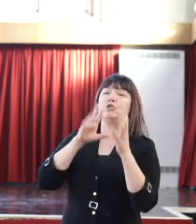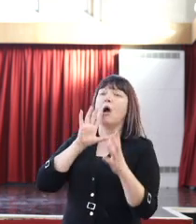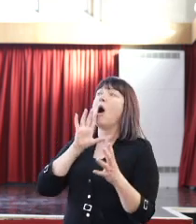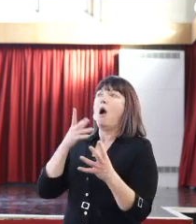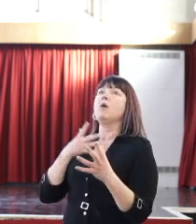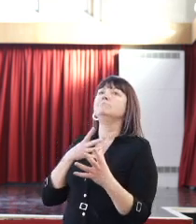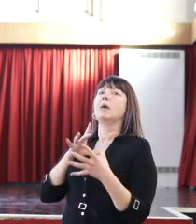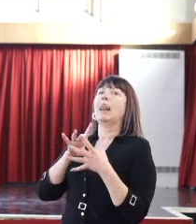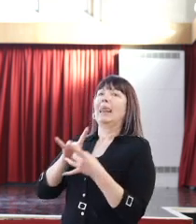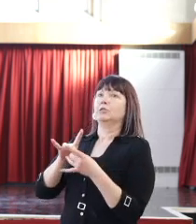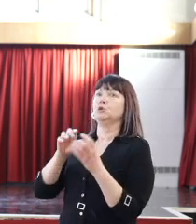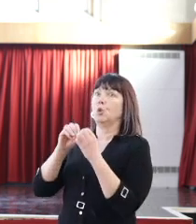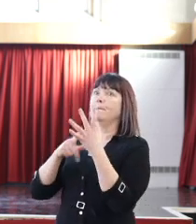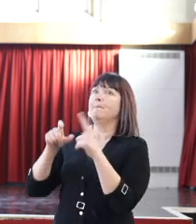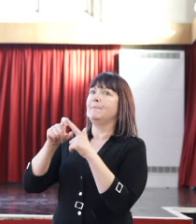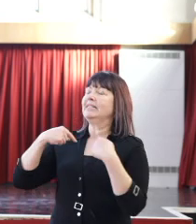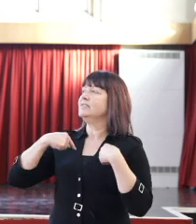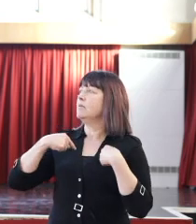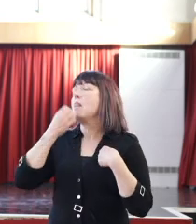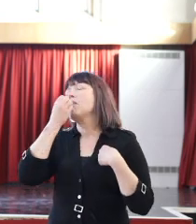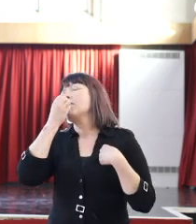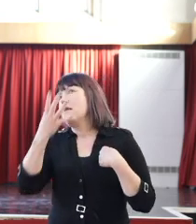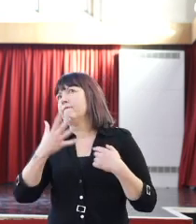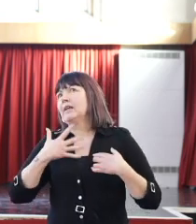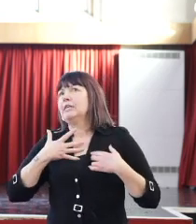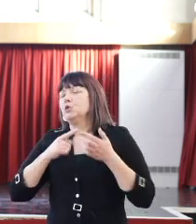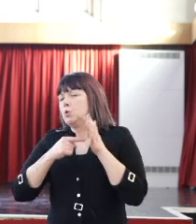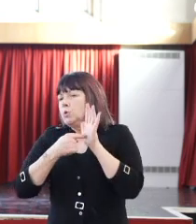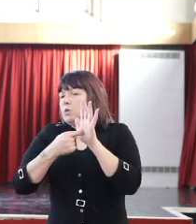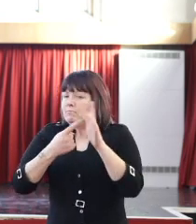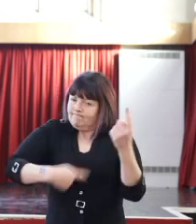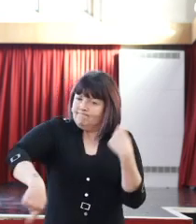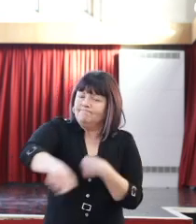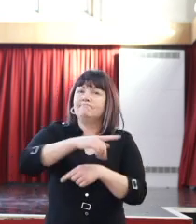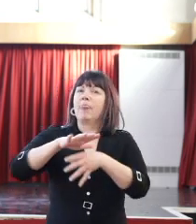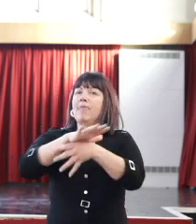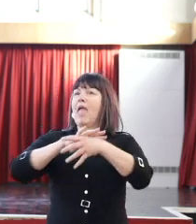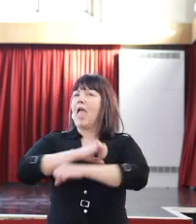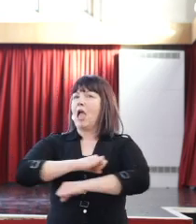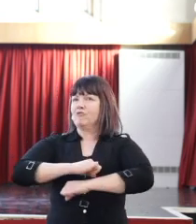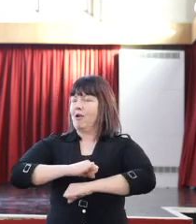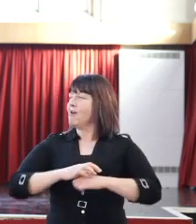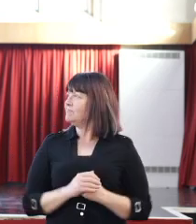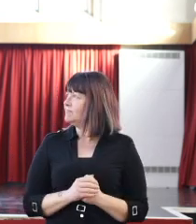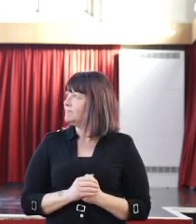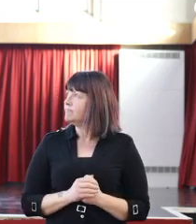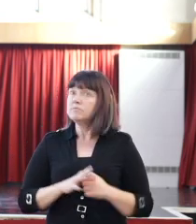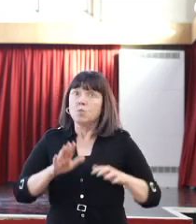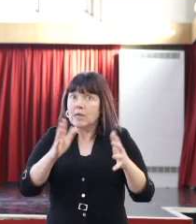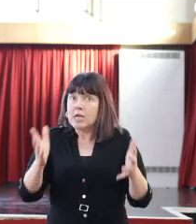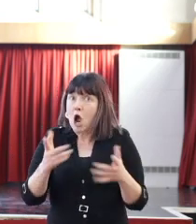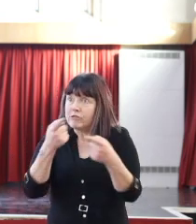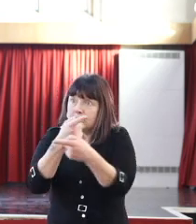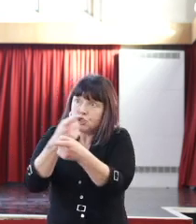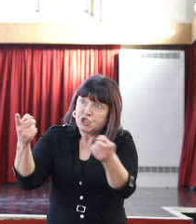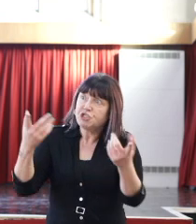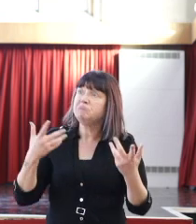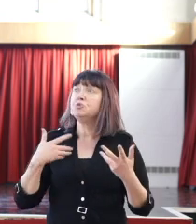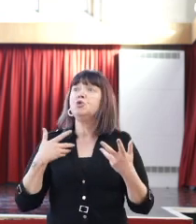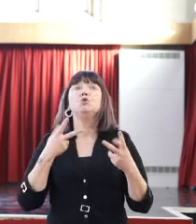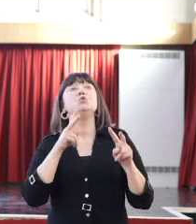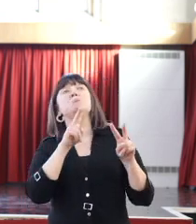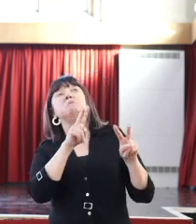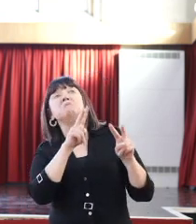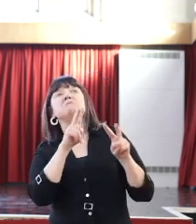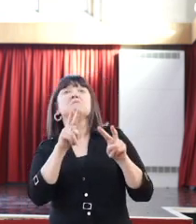a lovely reflection. So it's great to have those synergies again, and I would encourage everyone to come along and